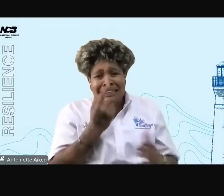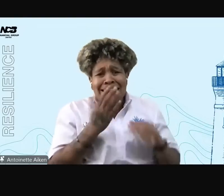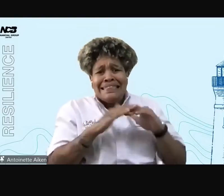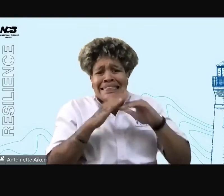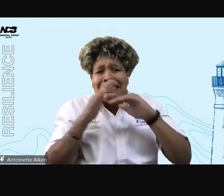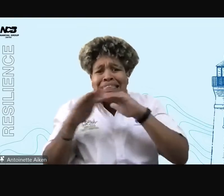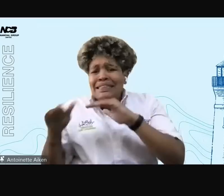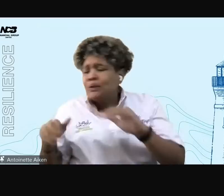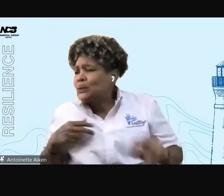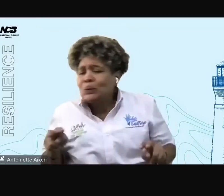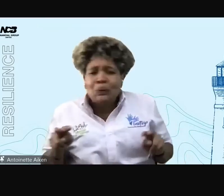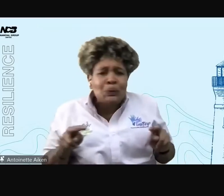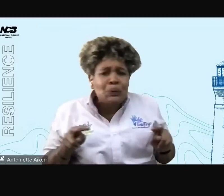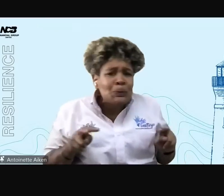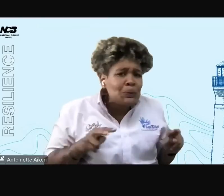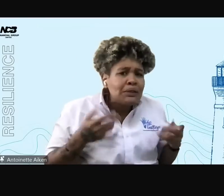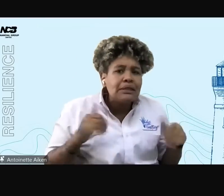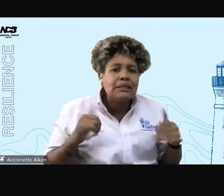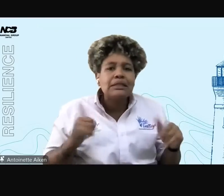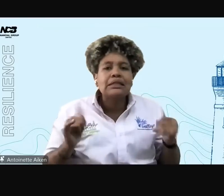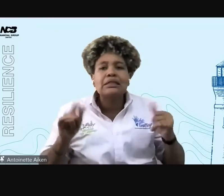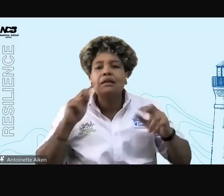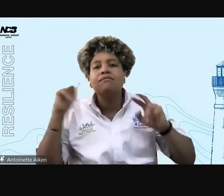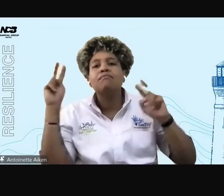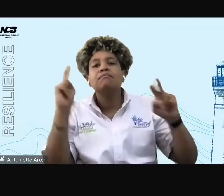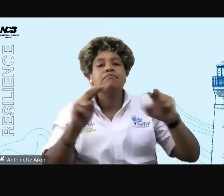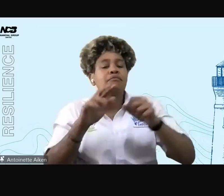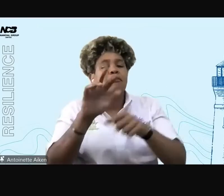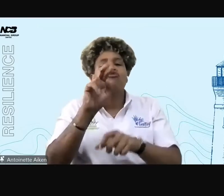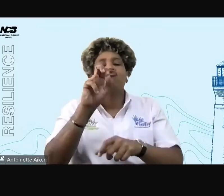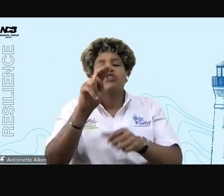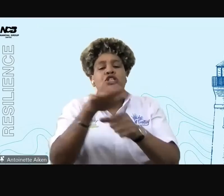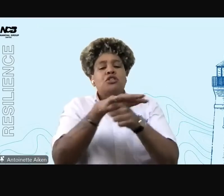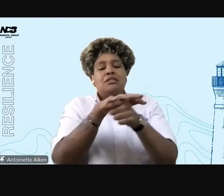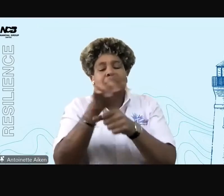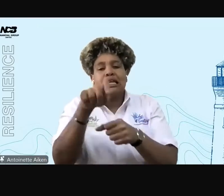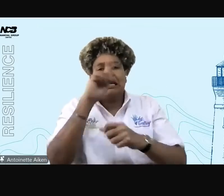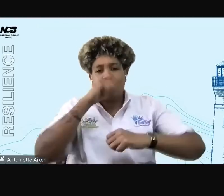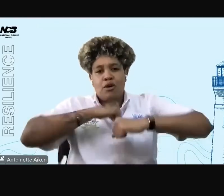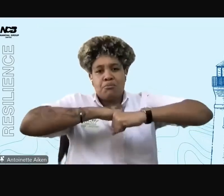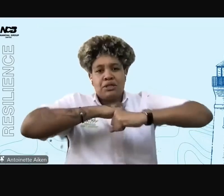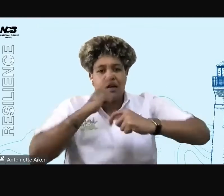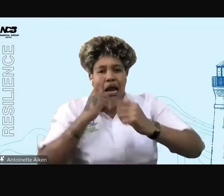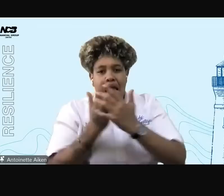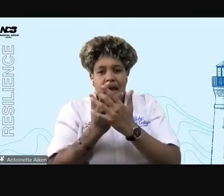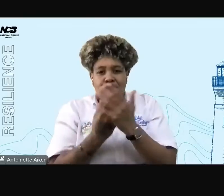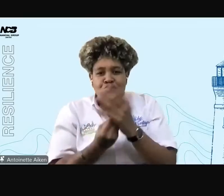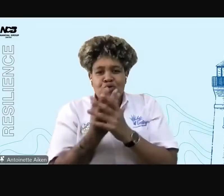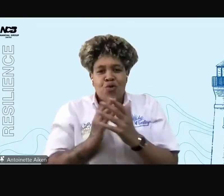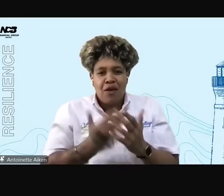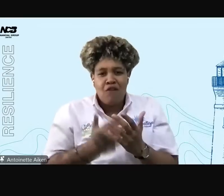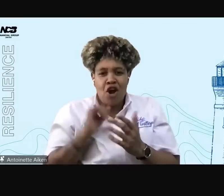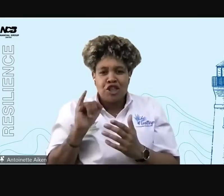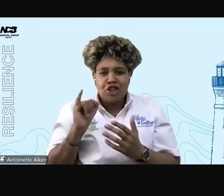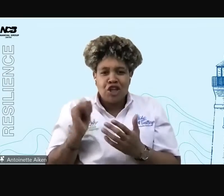we continued to fulfill the region's need for protection, as evidenced by the growth of our insurance